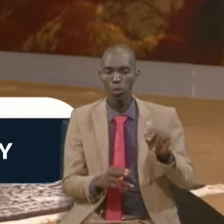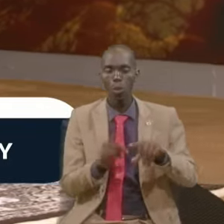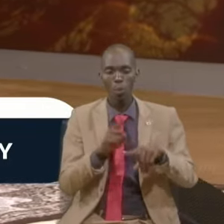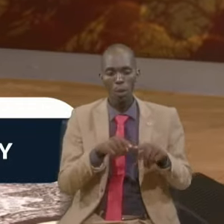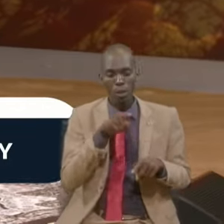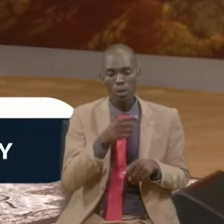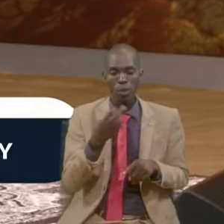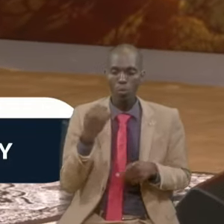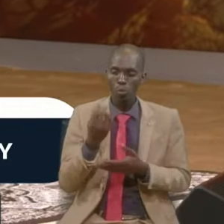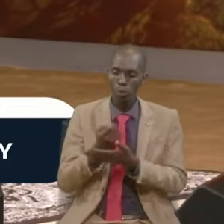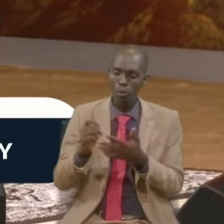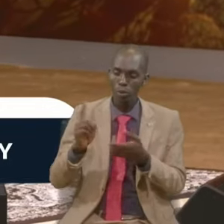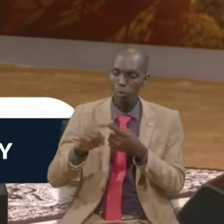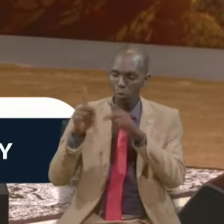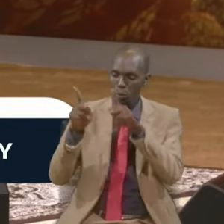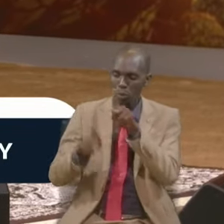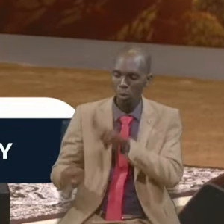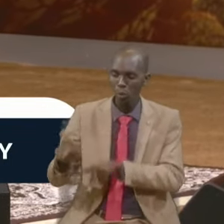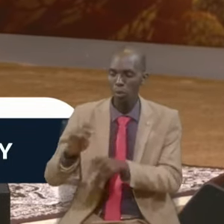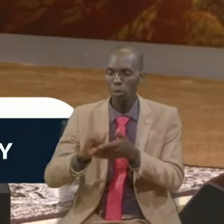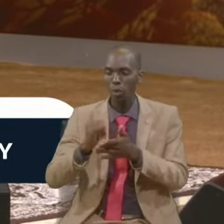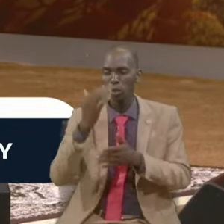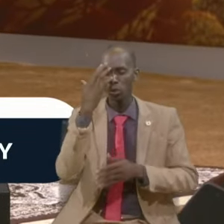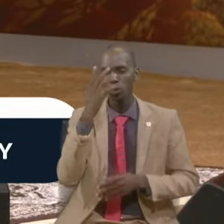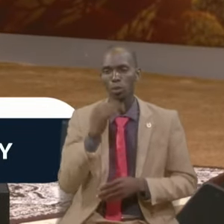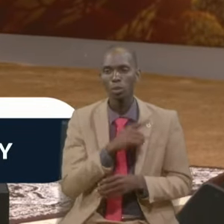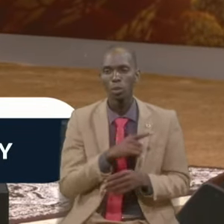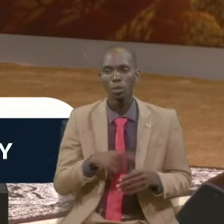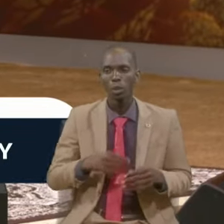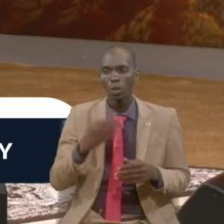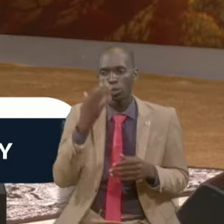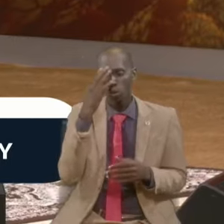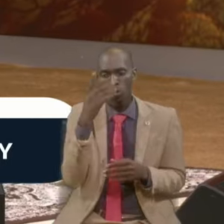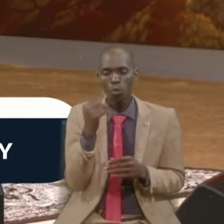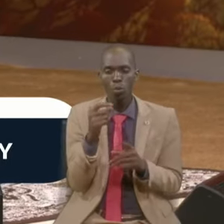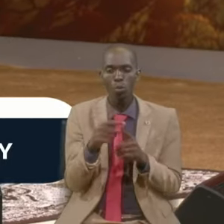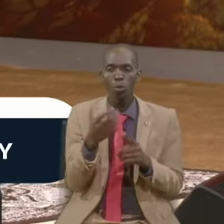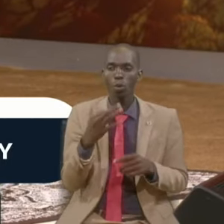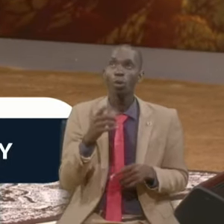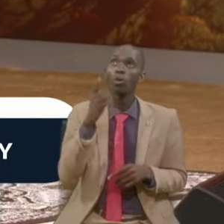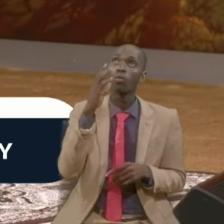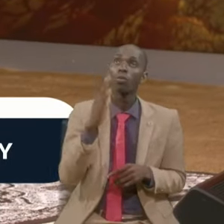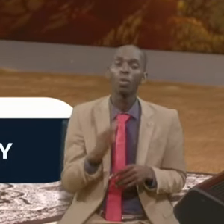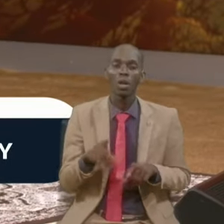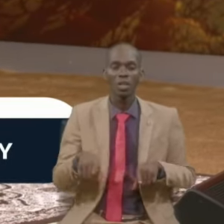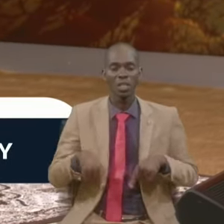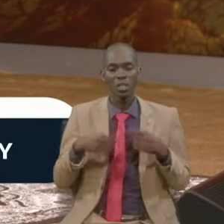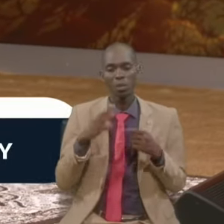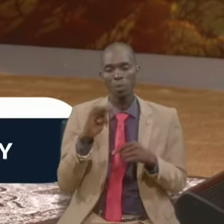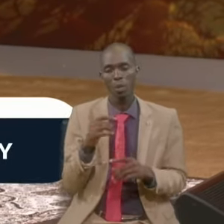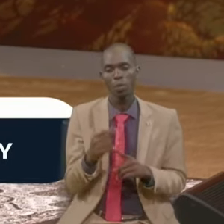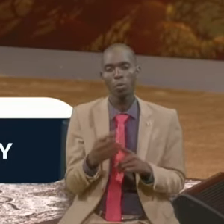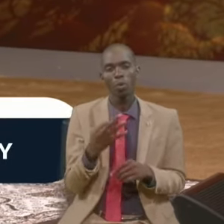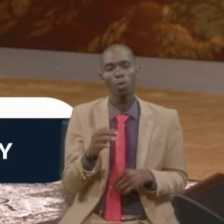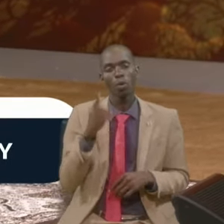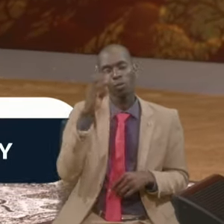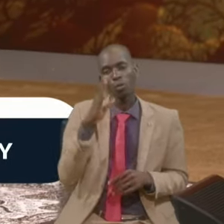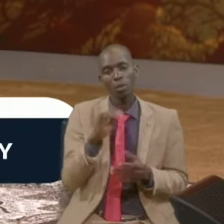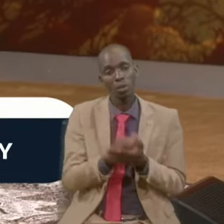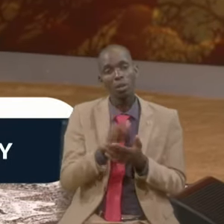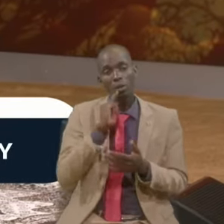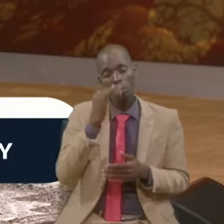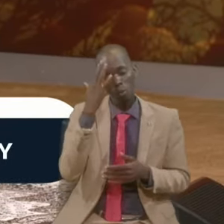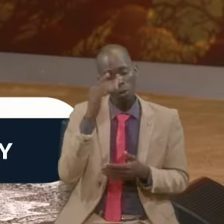who love the Lord, and who love the word of God, and they live by the word of God. My brethren, have not